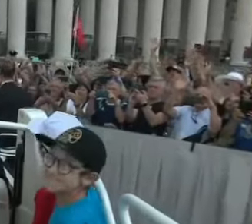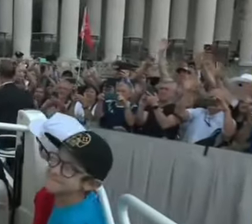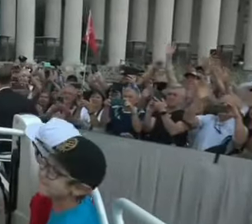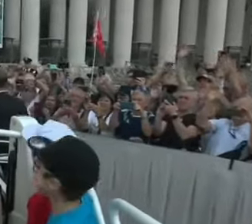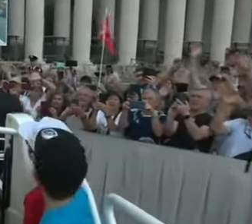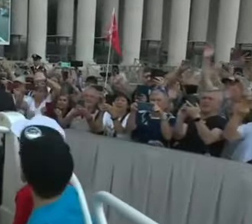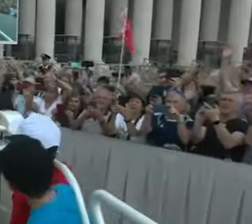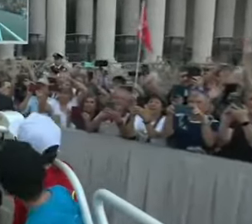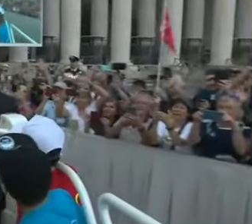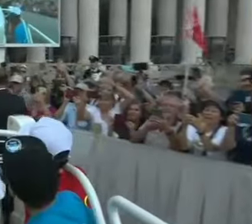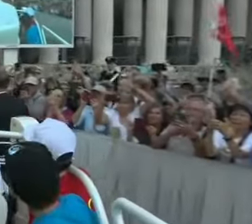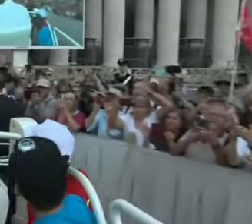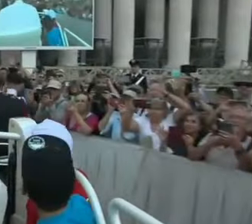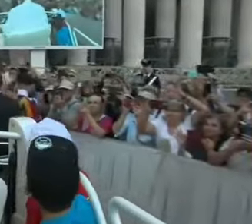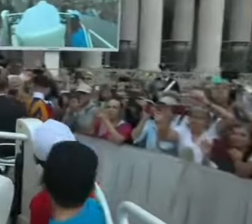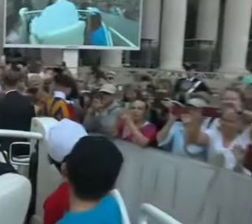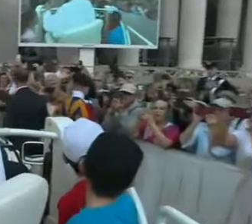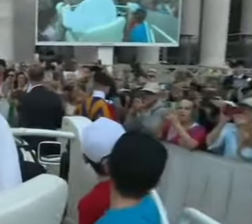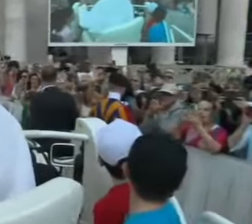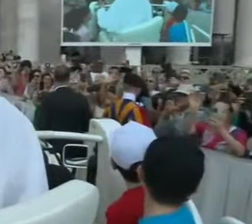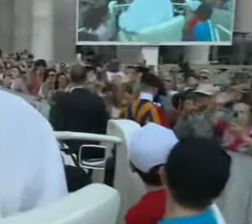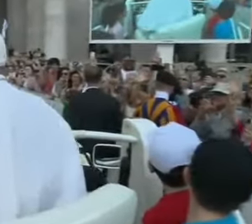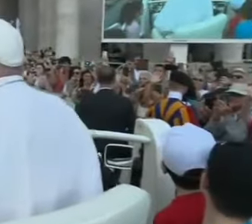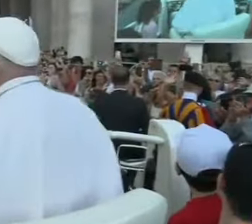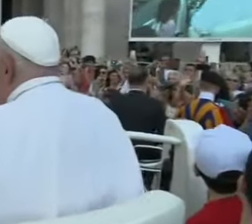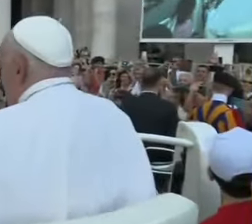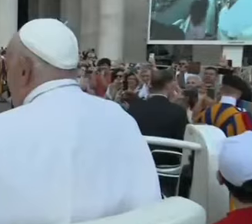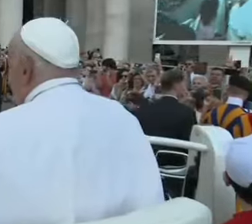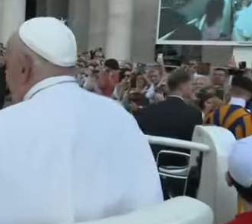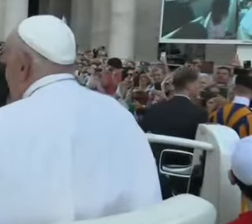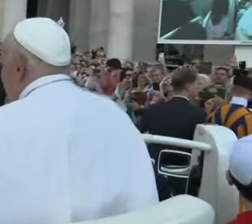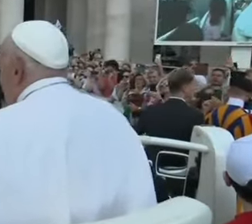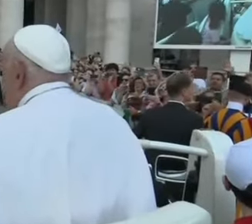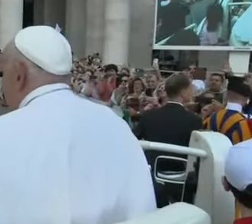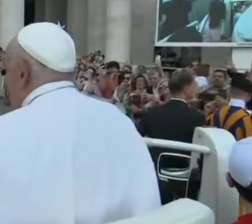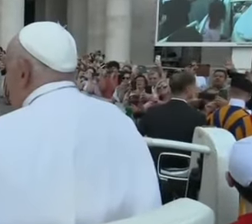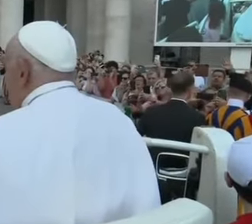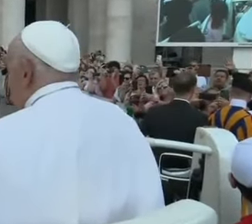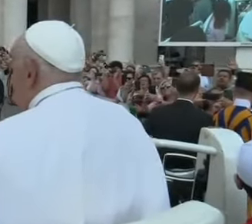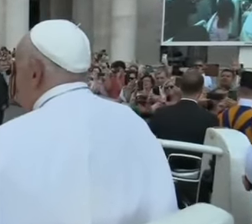Thank you.